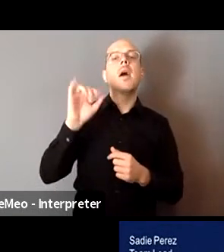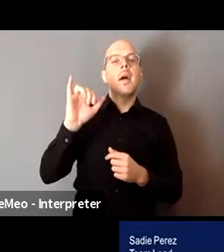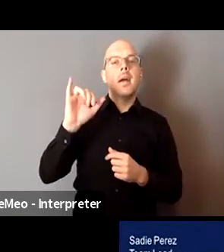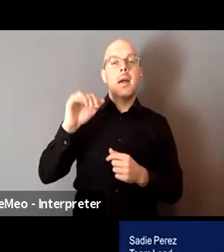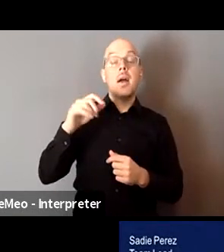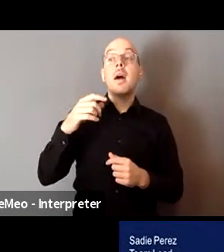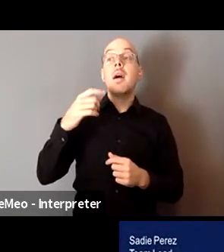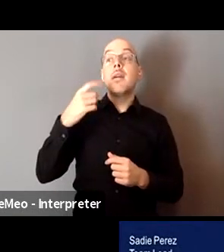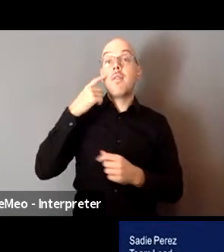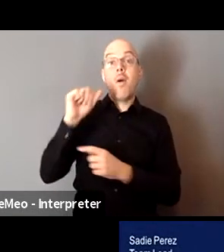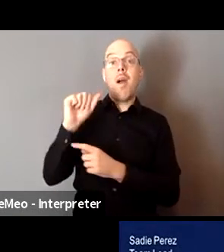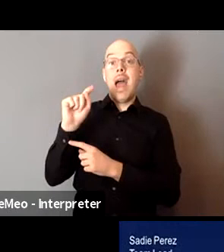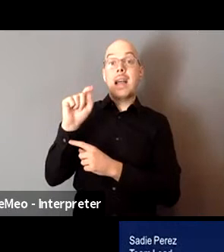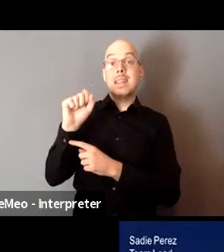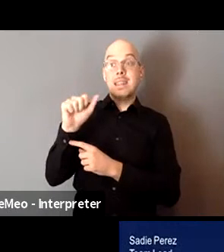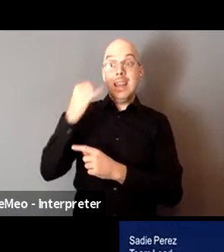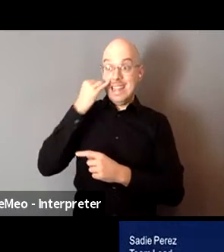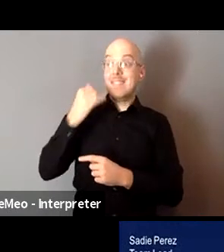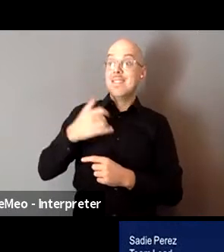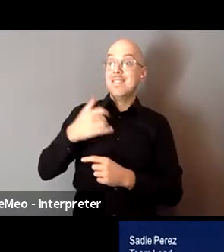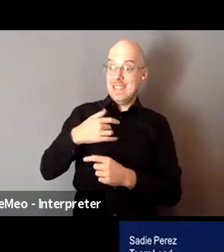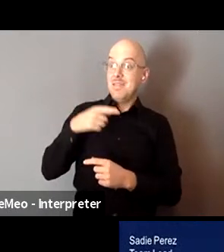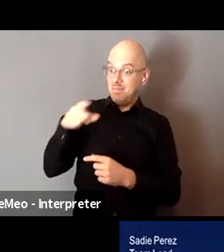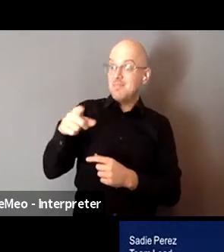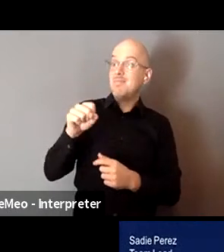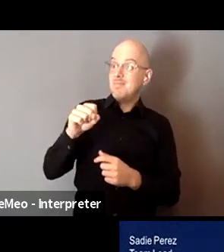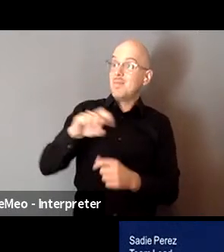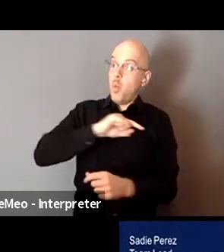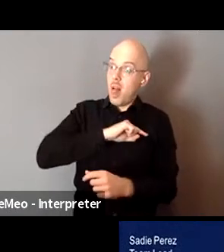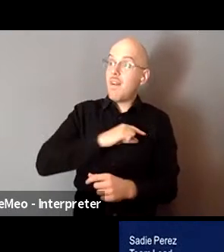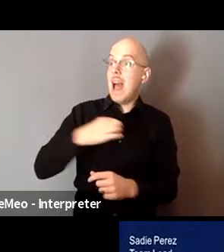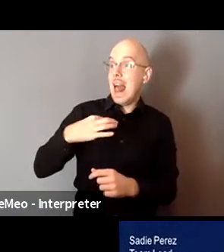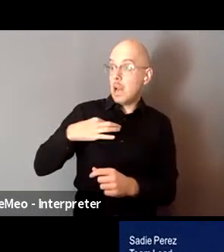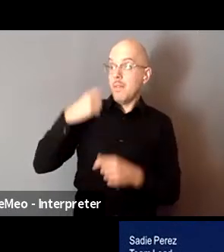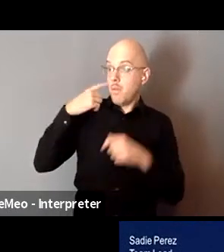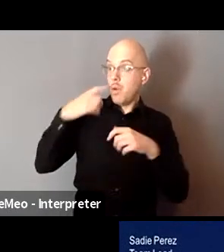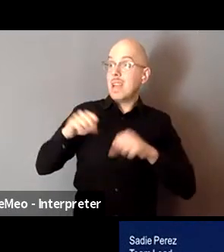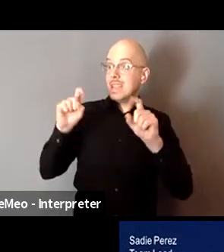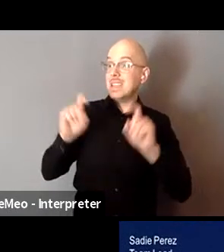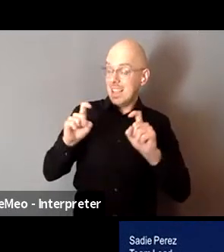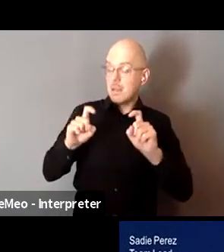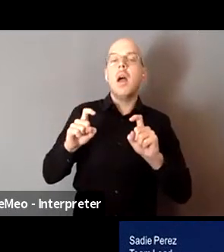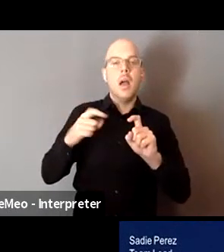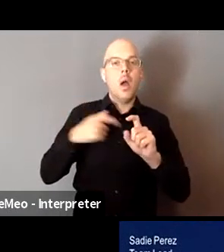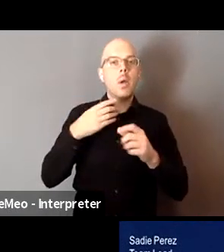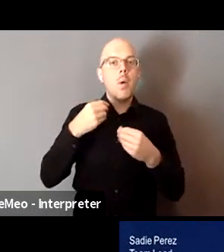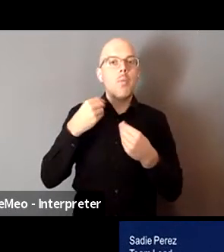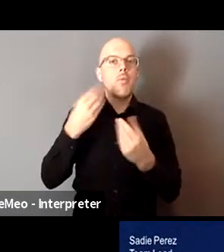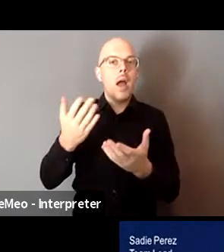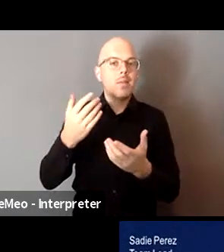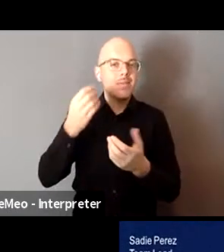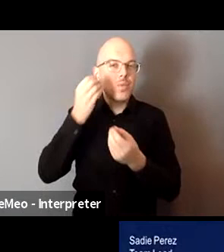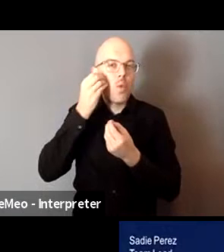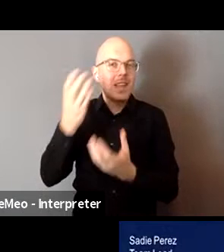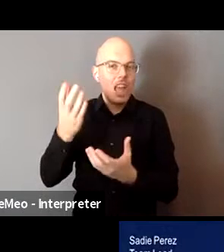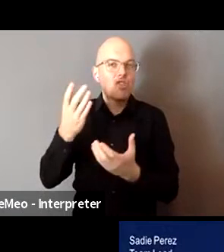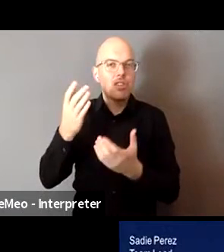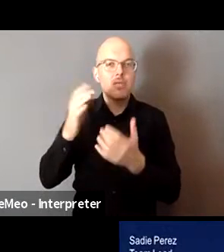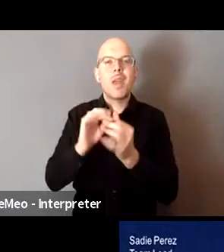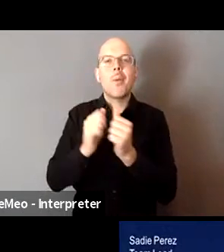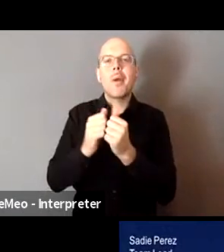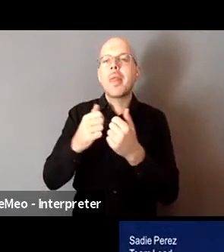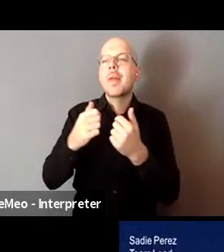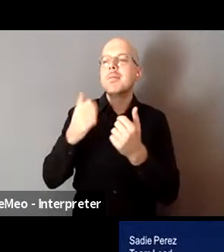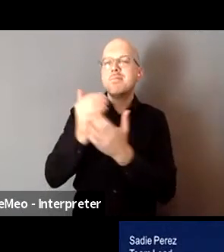are eligible and qualified, you'll get a notification from us that says, here's the information to sign up for the ATSA. And a question